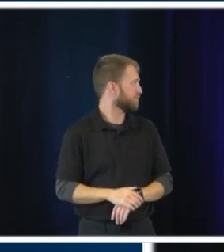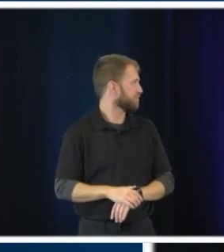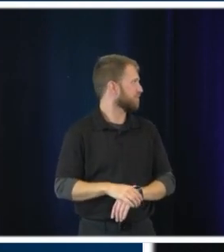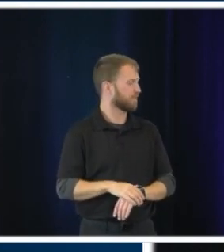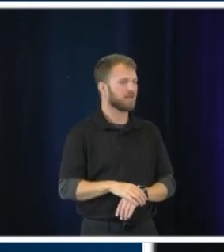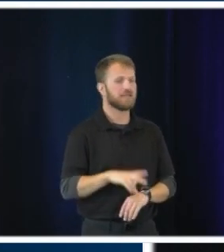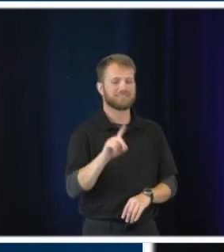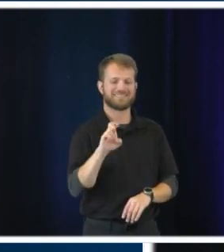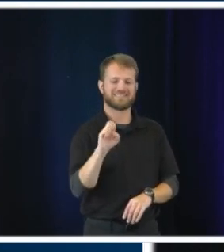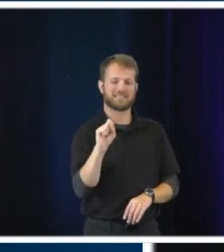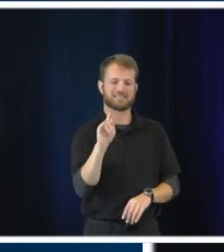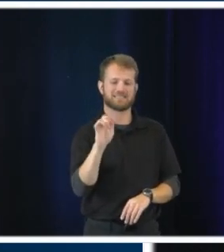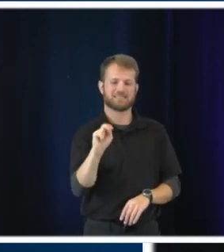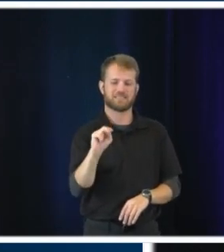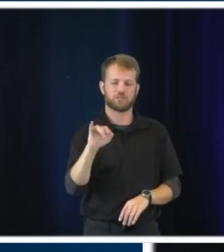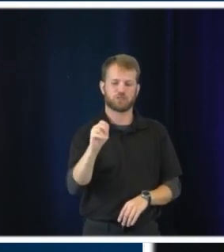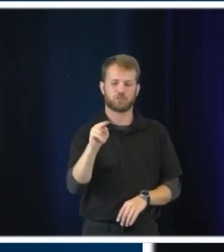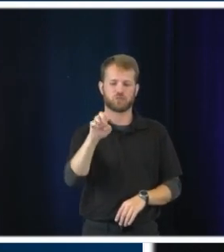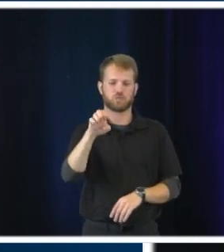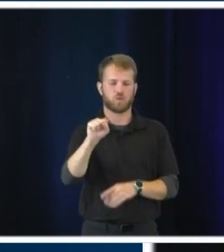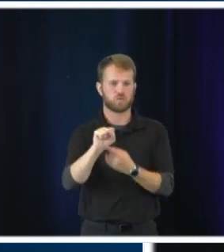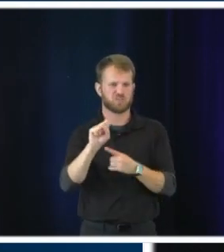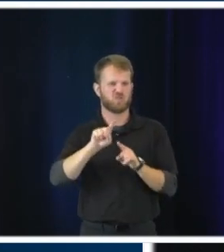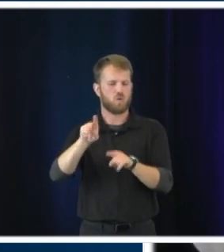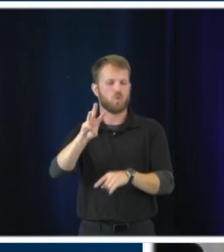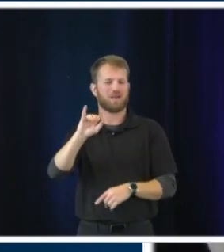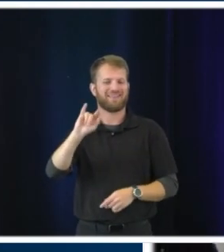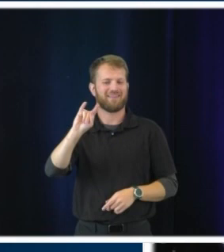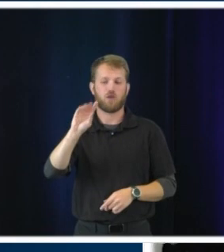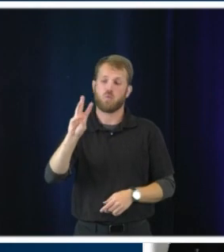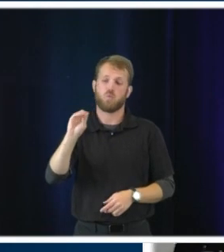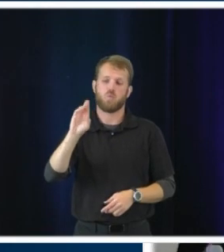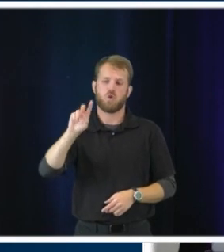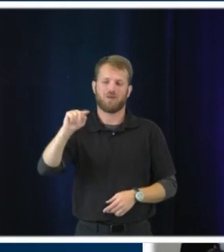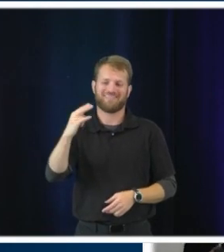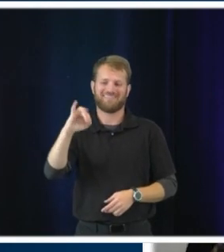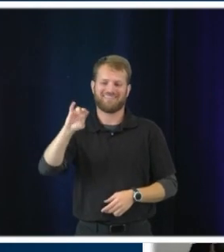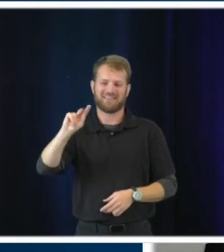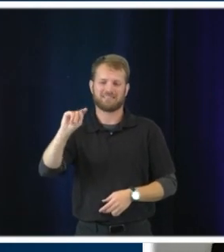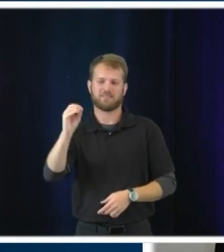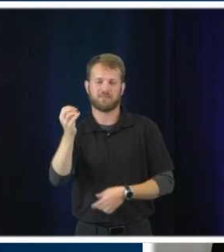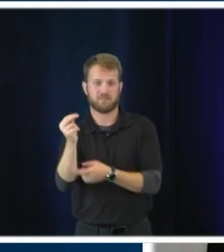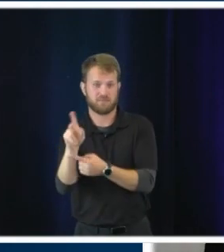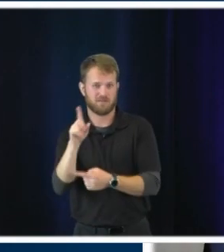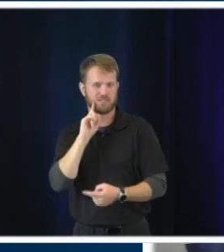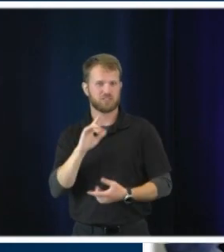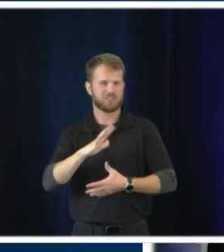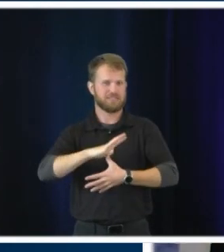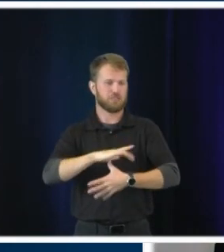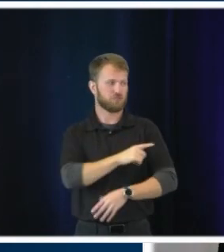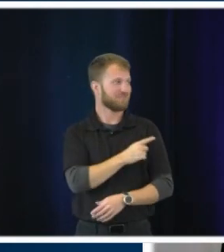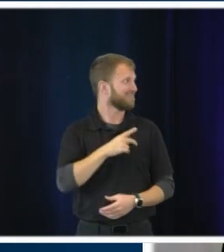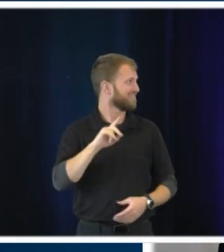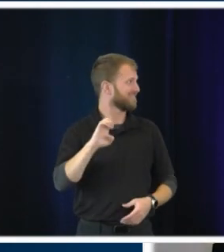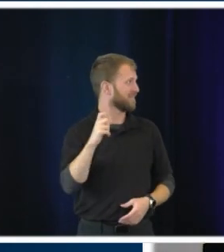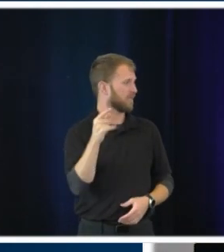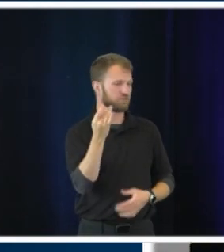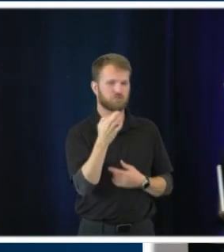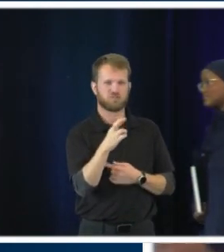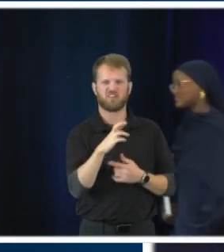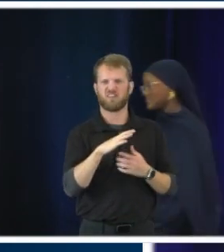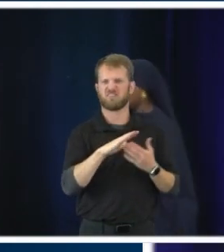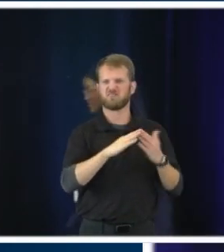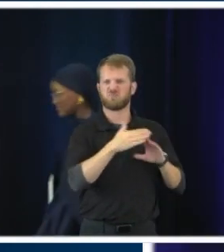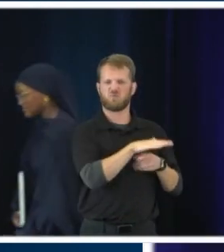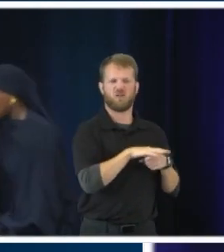Dexter Jones attends Worthington Kilbourne High School and is a 12th grader. Dexter reignited a neighborhood 4th of